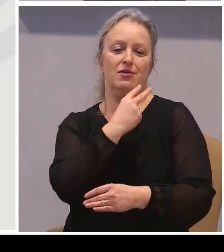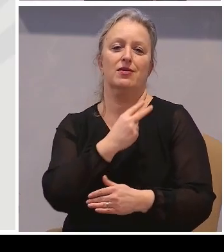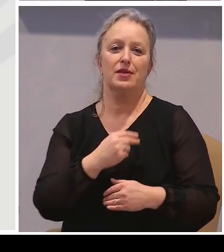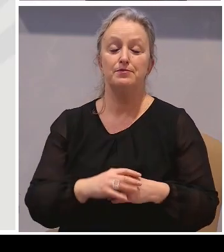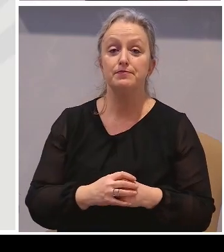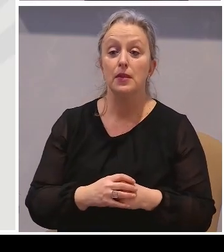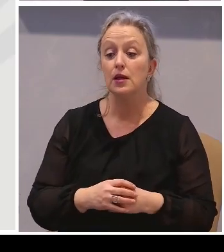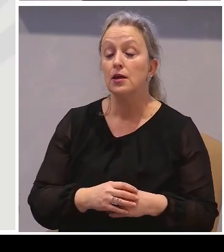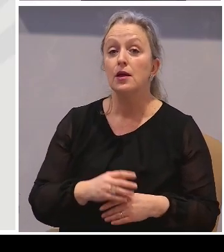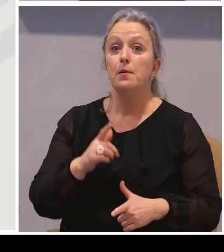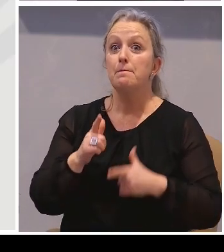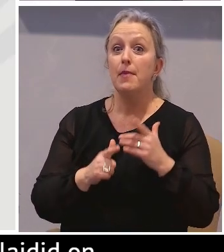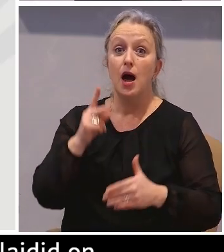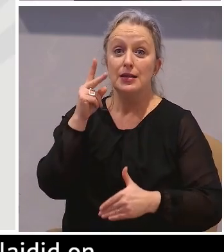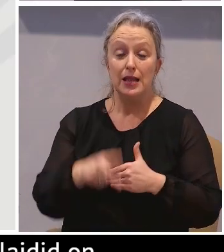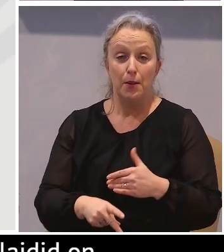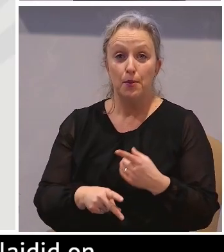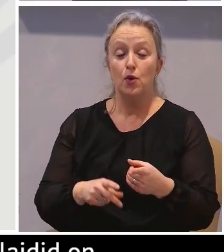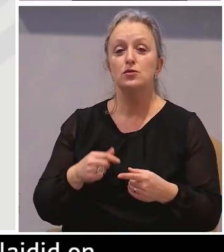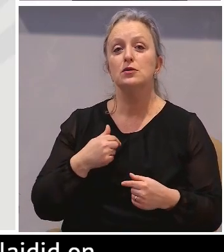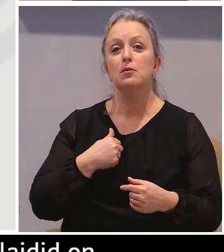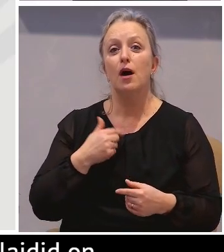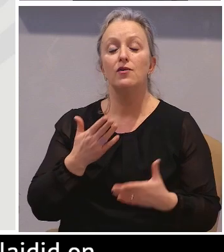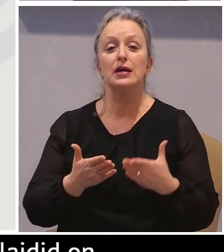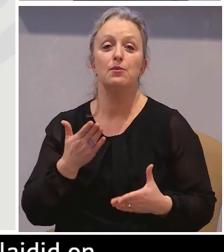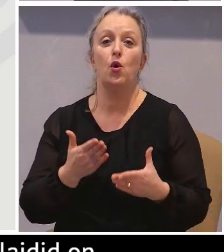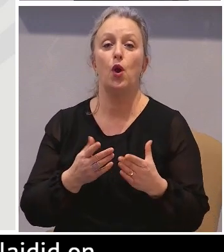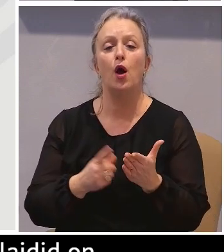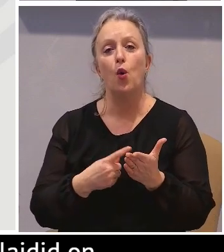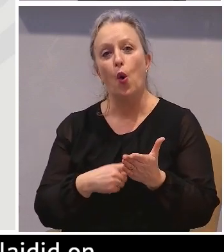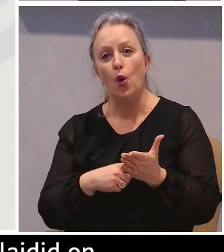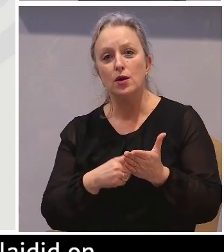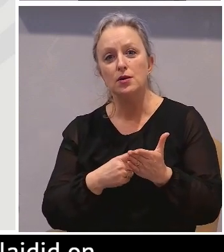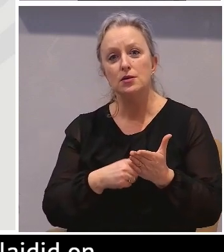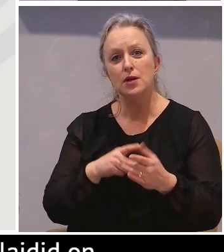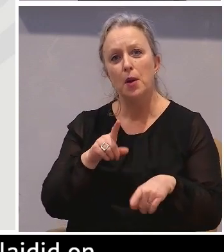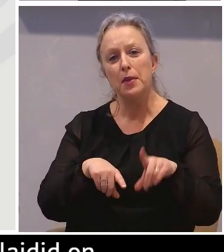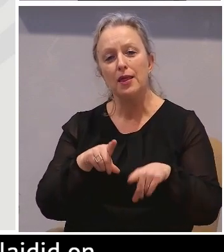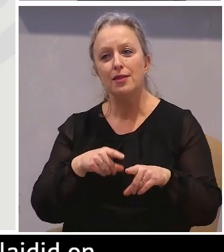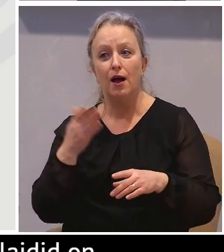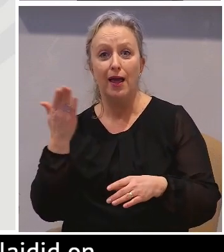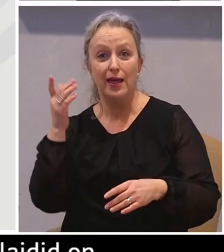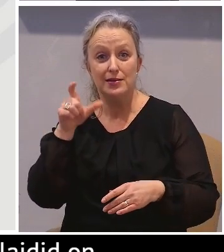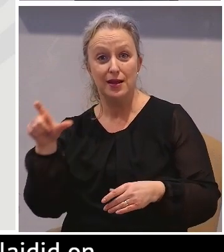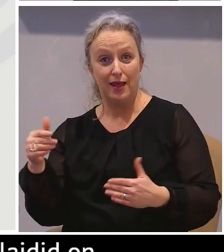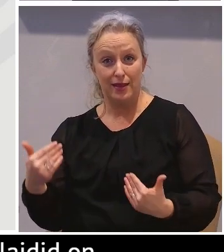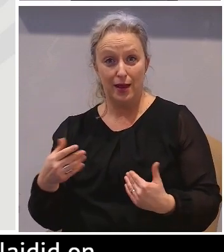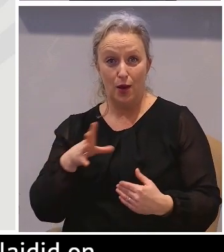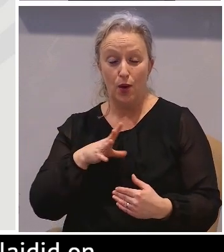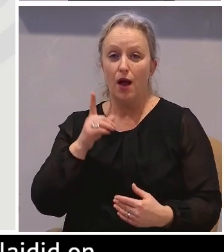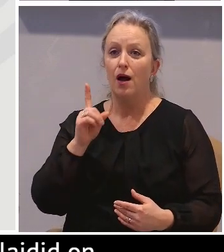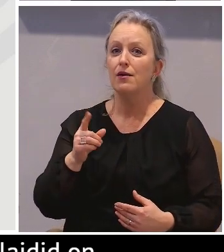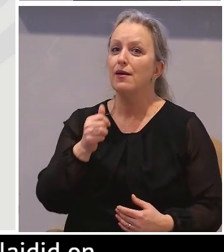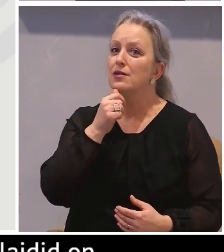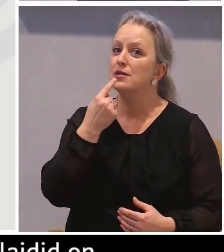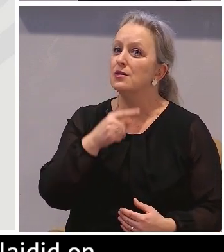So the slides at the end might prove very useful. They speak for themselves. Eesti keeles siis võib-olla üle, et